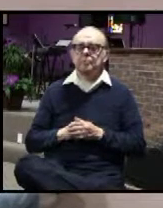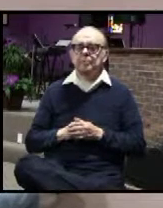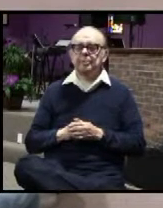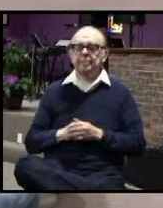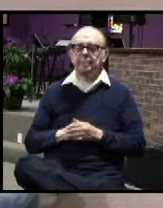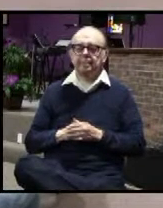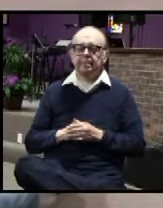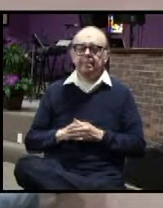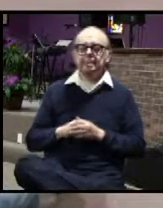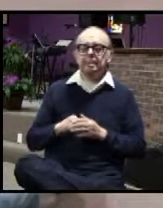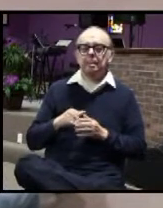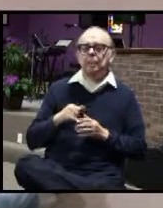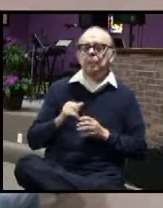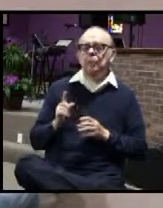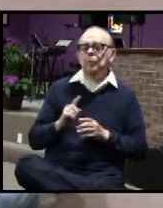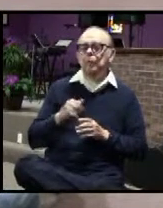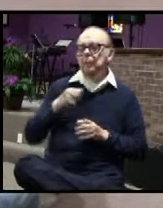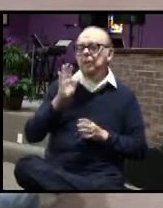Amen. On God's display.